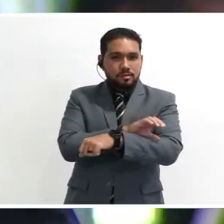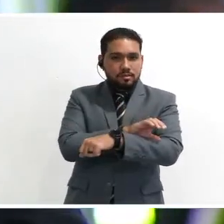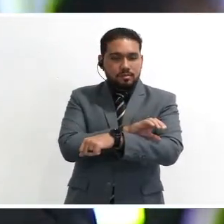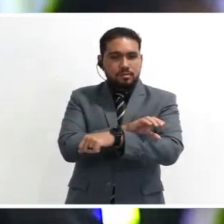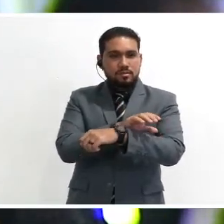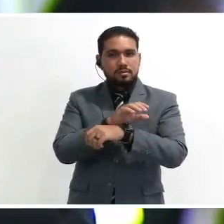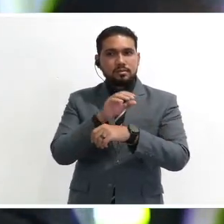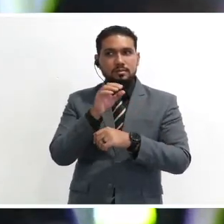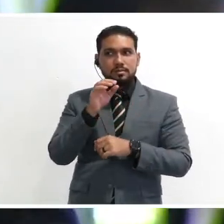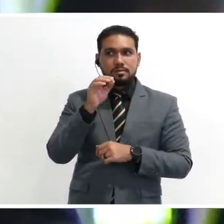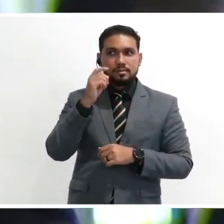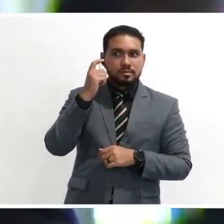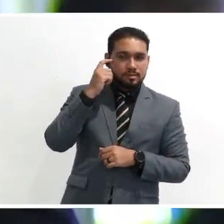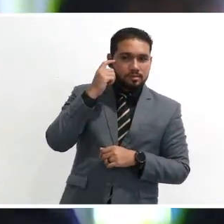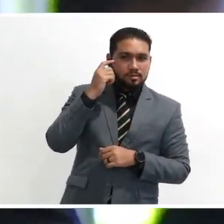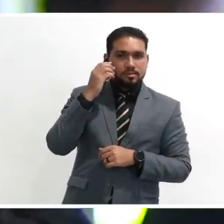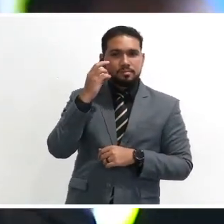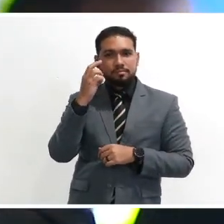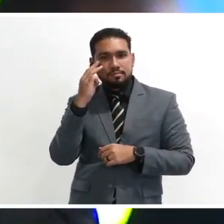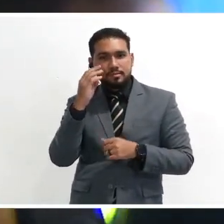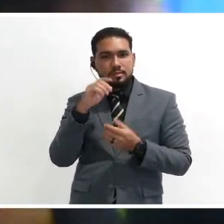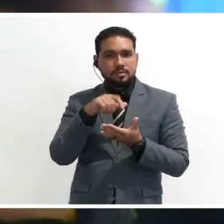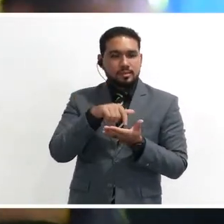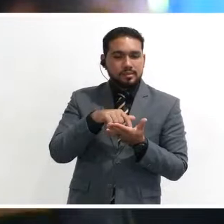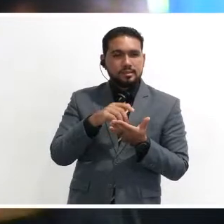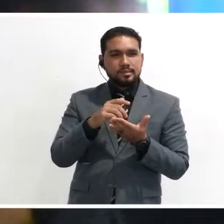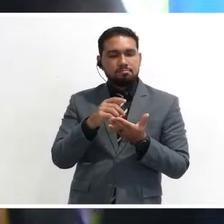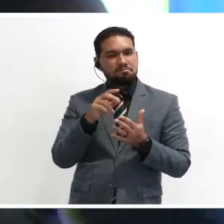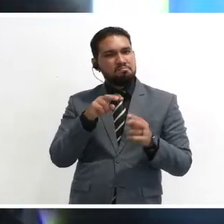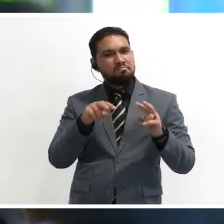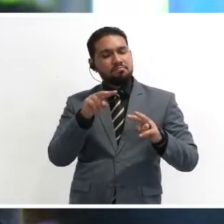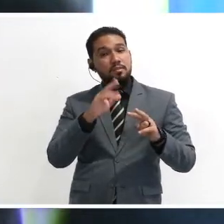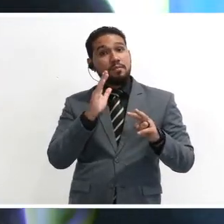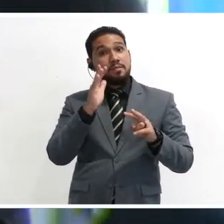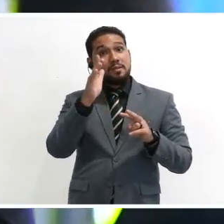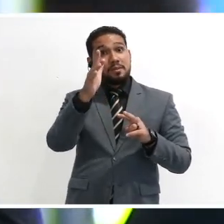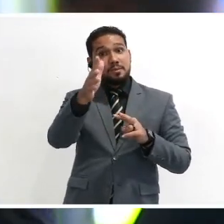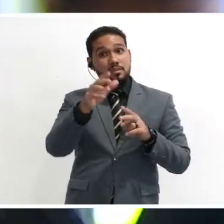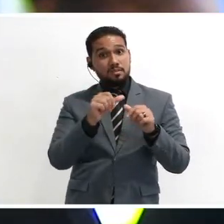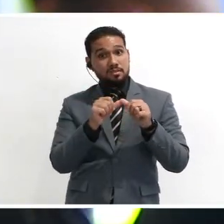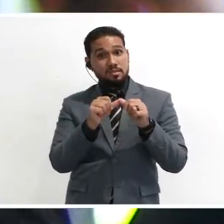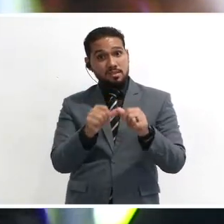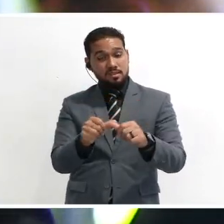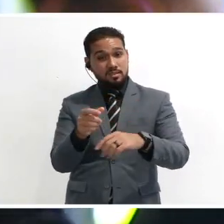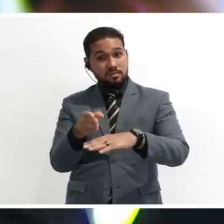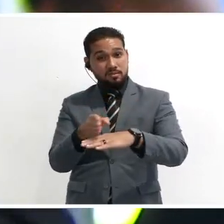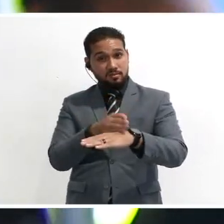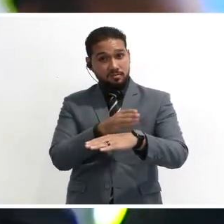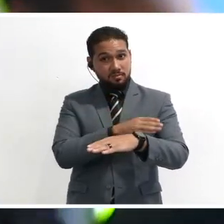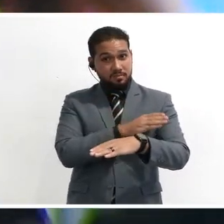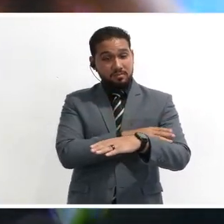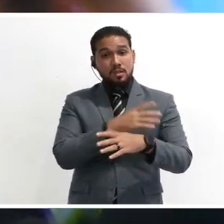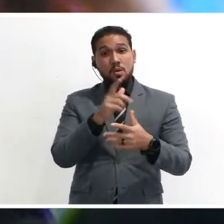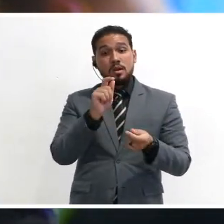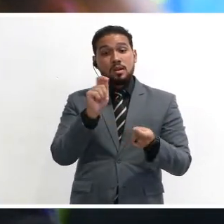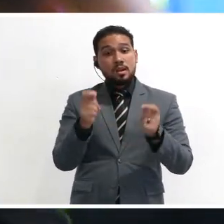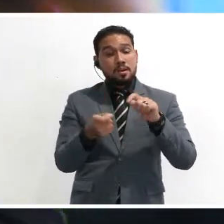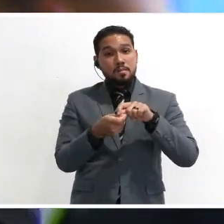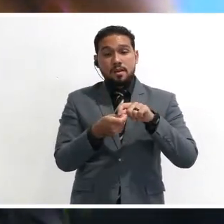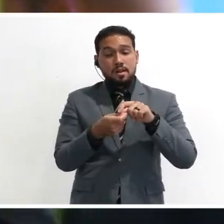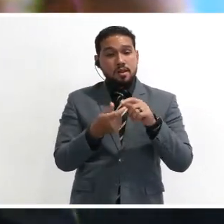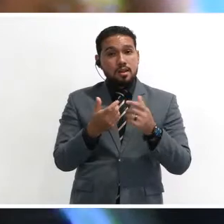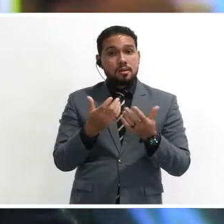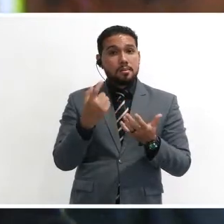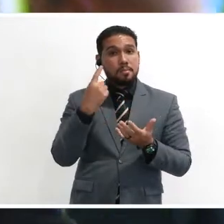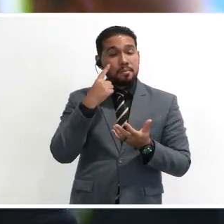center, will we see a similar trend that we saw from the move from PC to mobile, or do you see any other different dynamics with